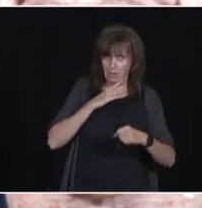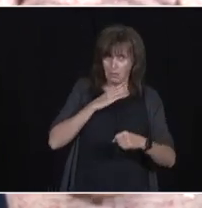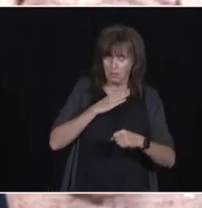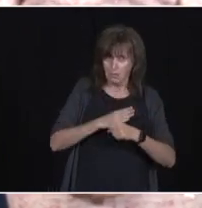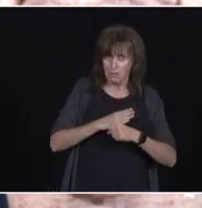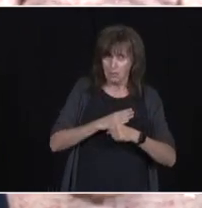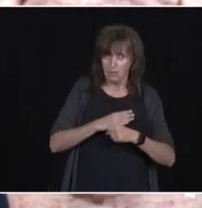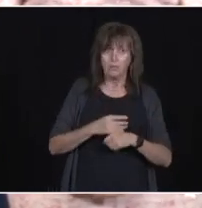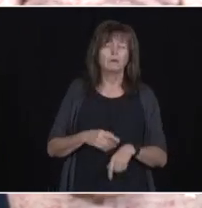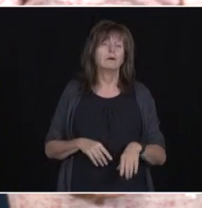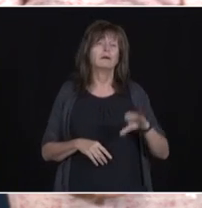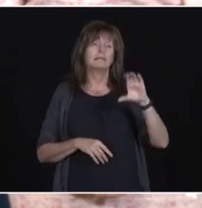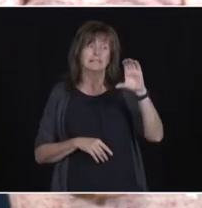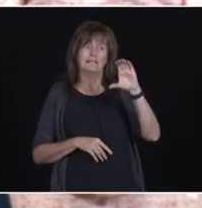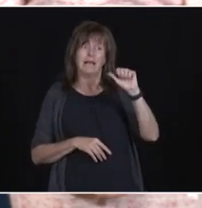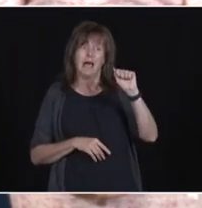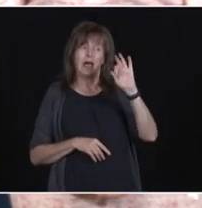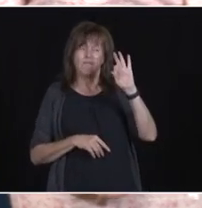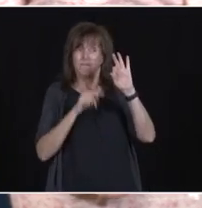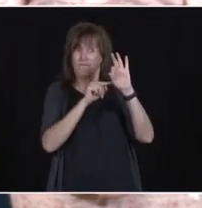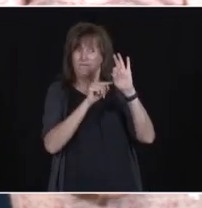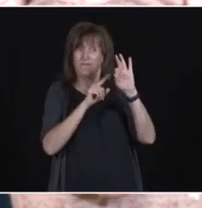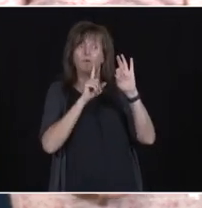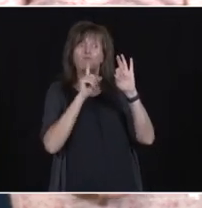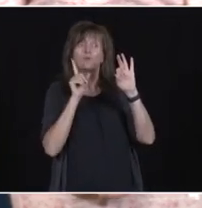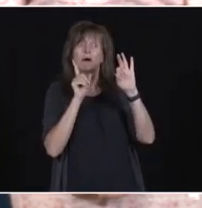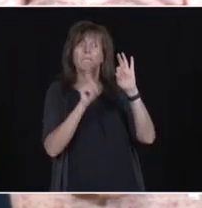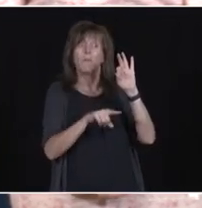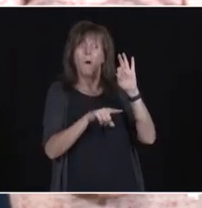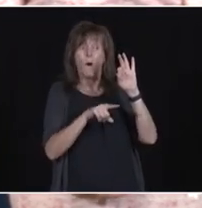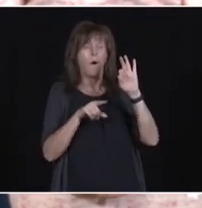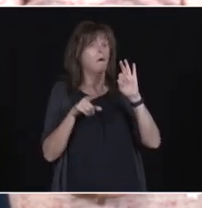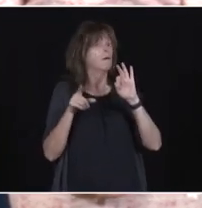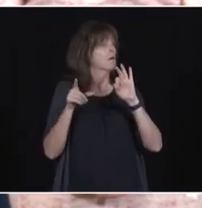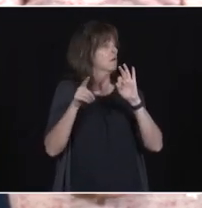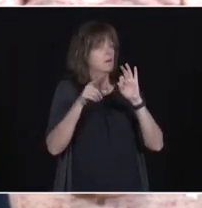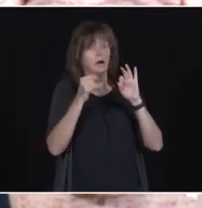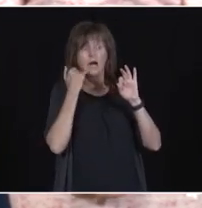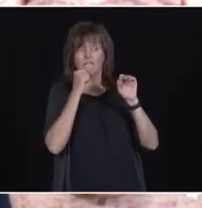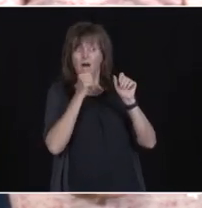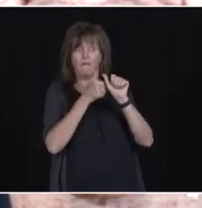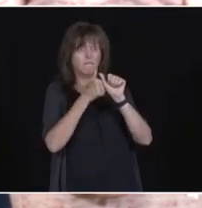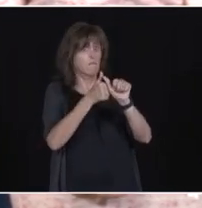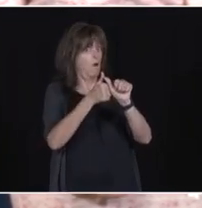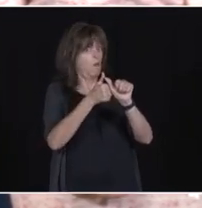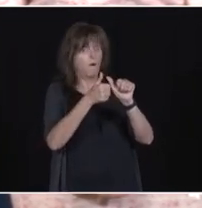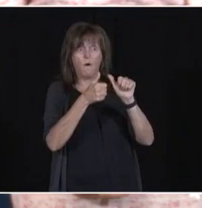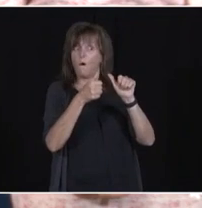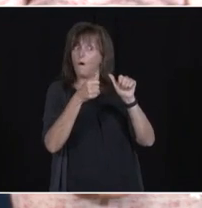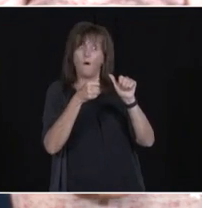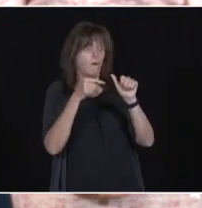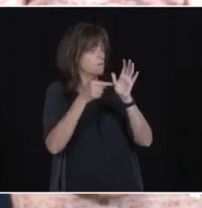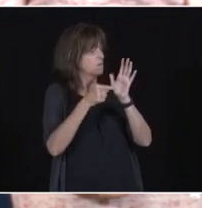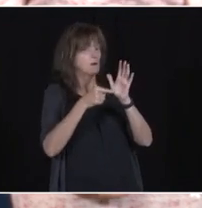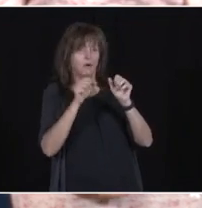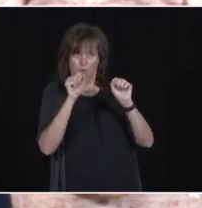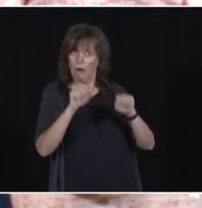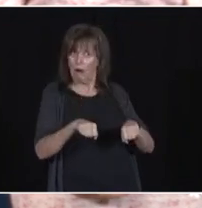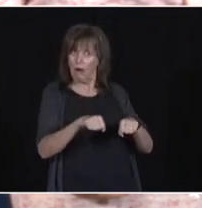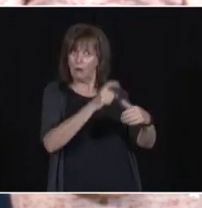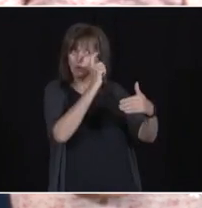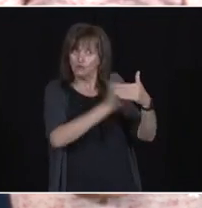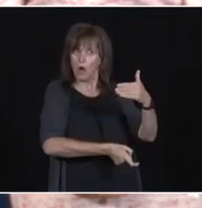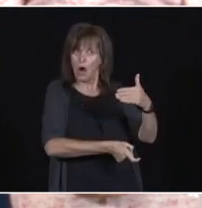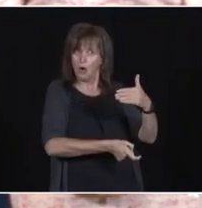charges. Mm-hmm. But according to the terms of reference for the commission, the commissioners can't make any conclusion or